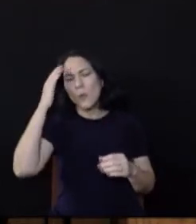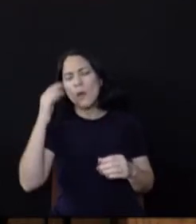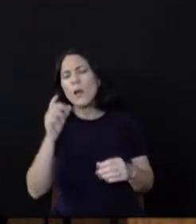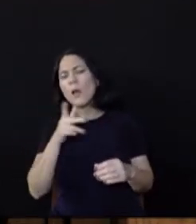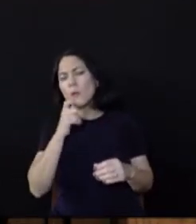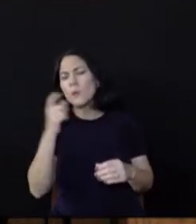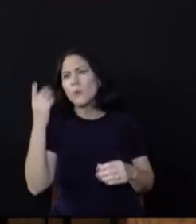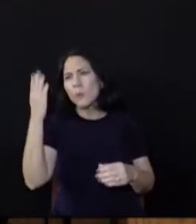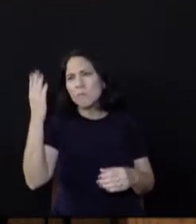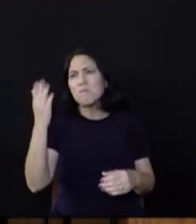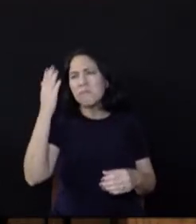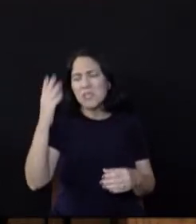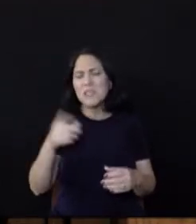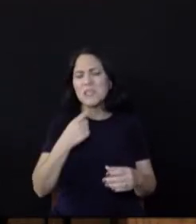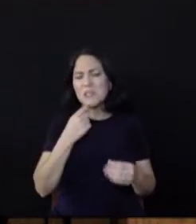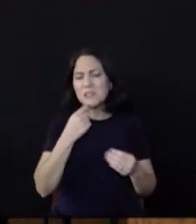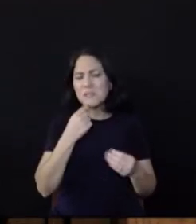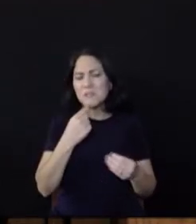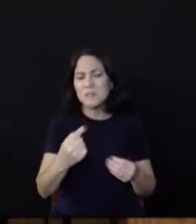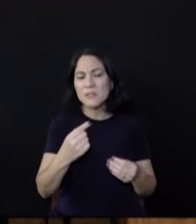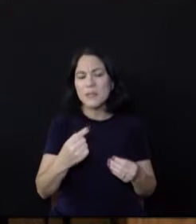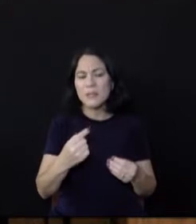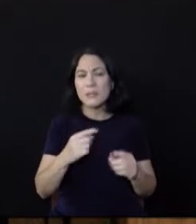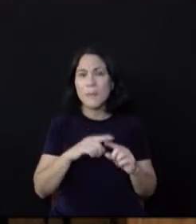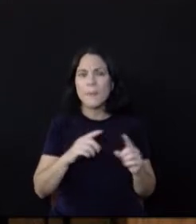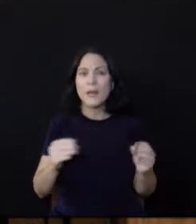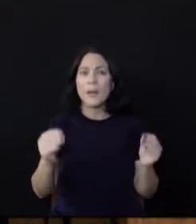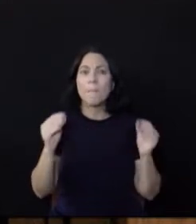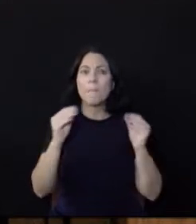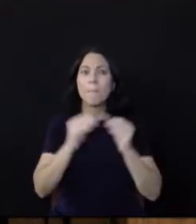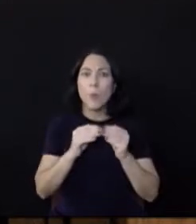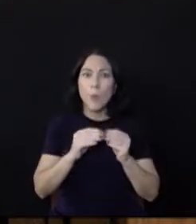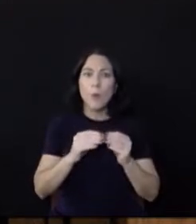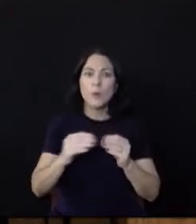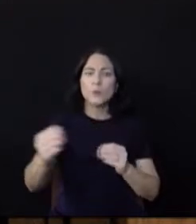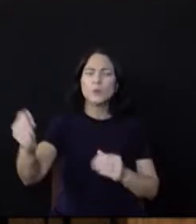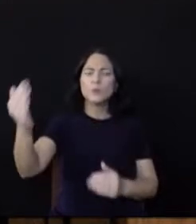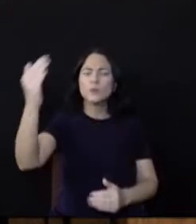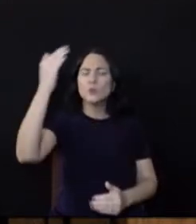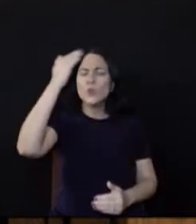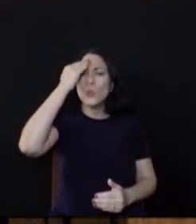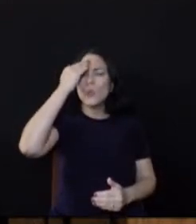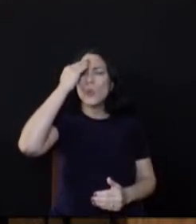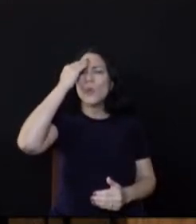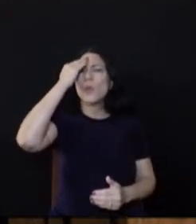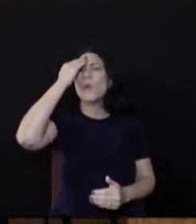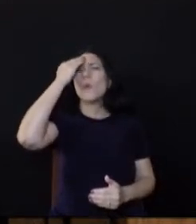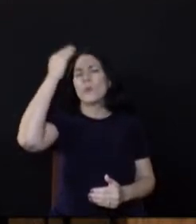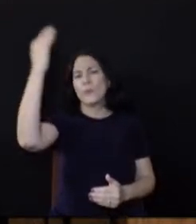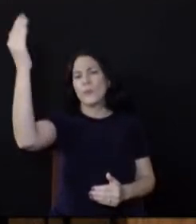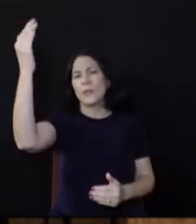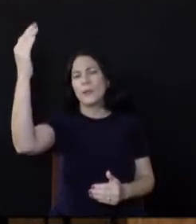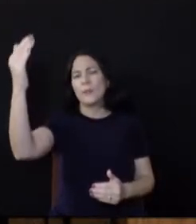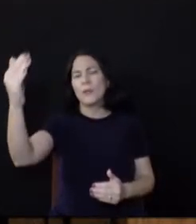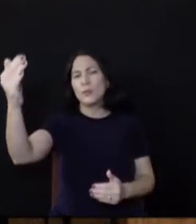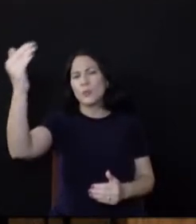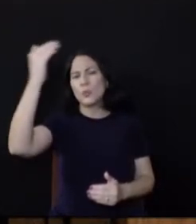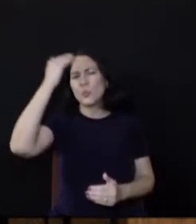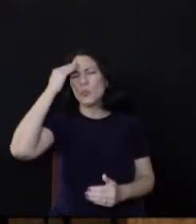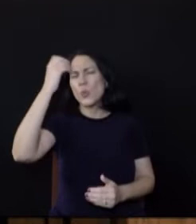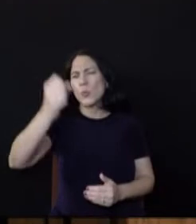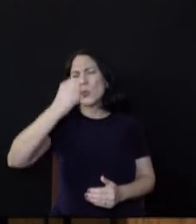But it is so much more to know him, to know who he is,